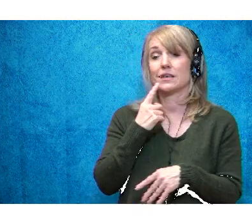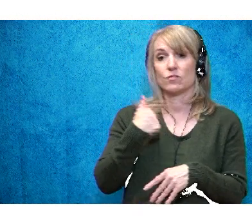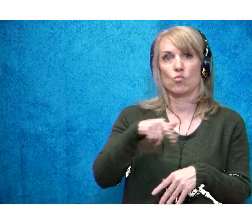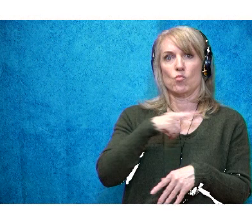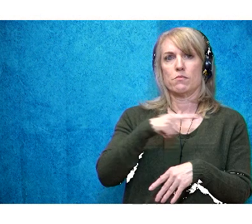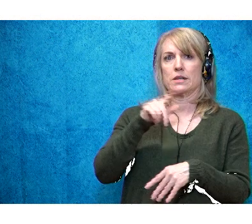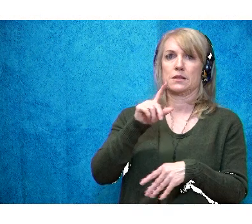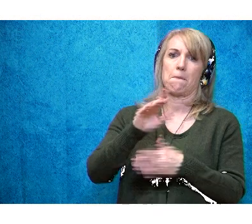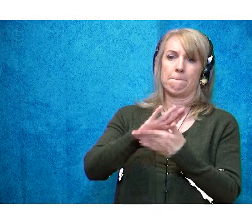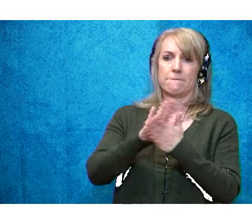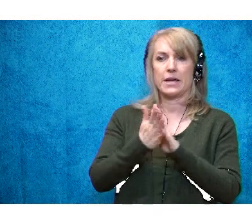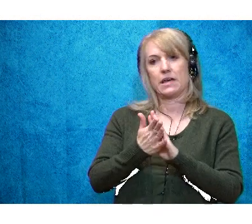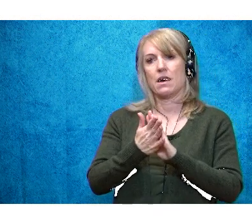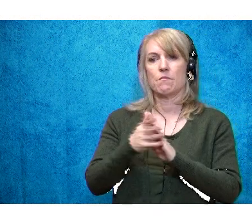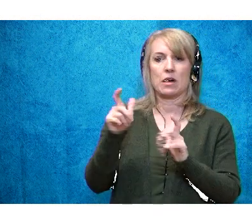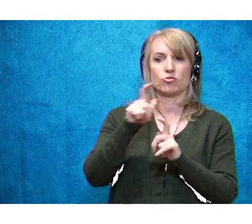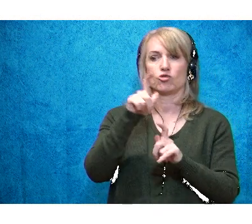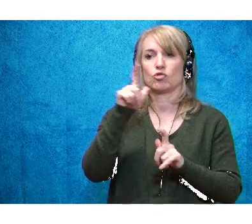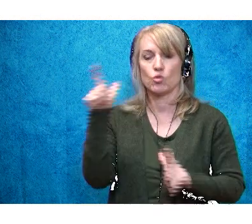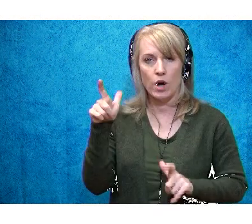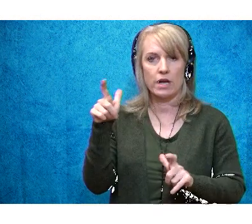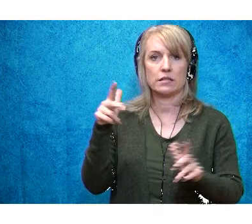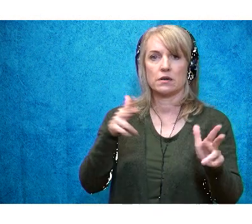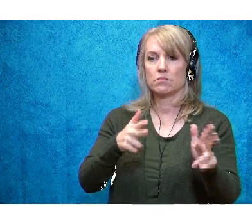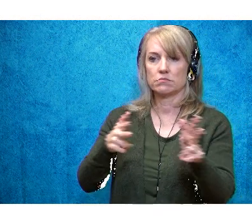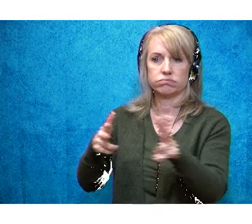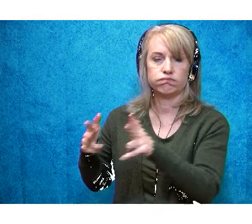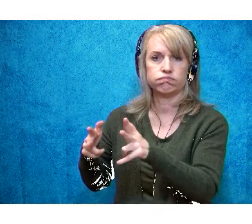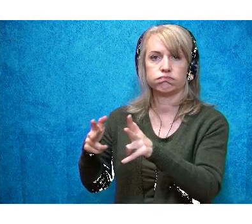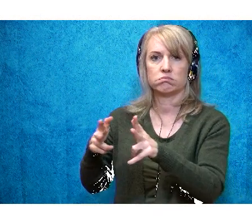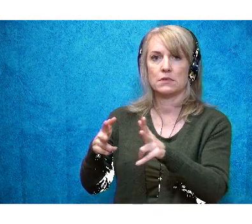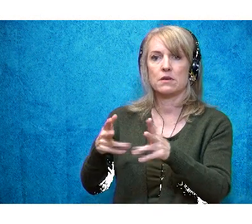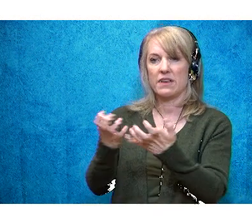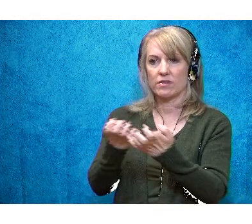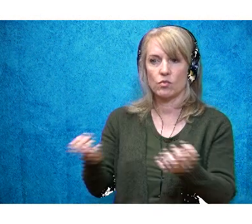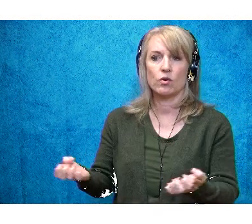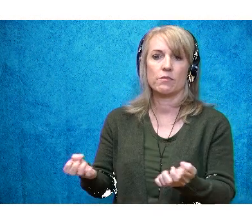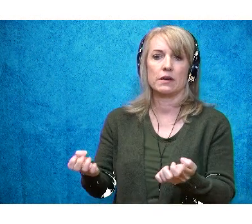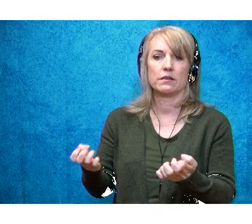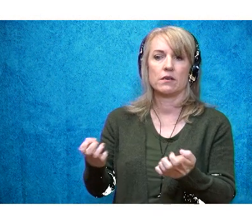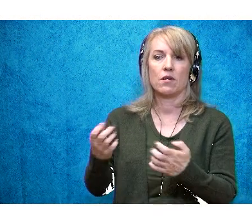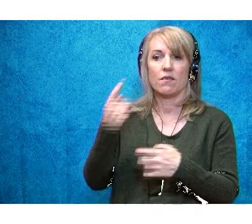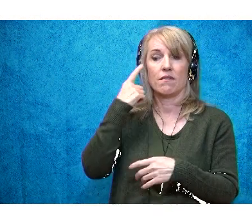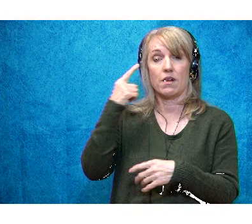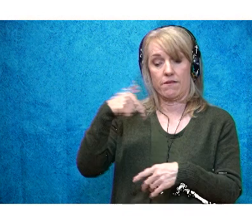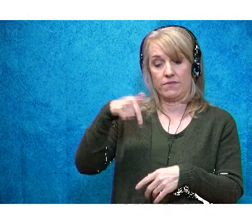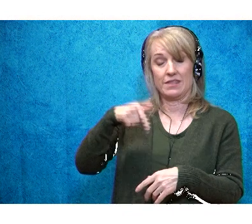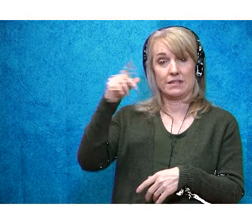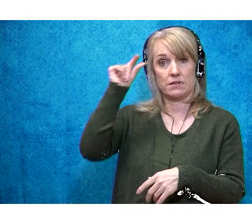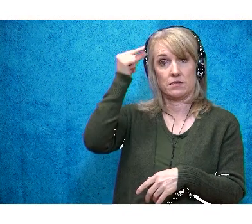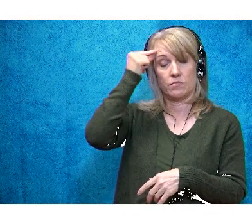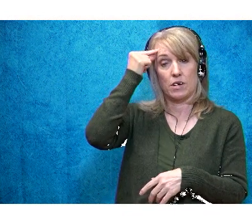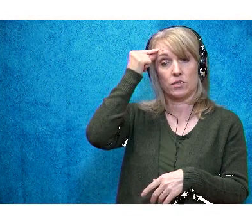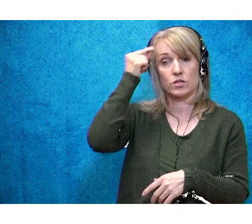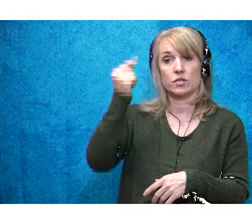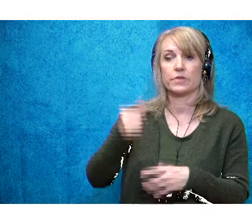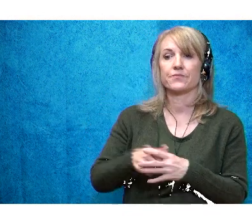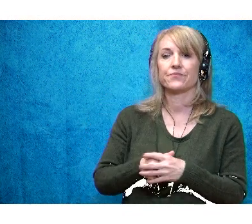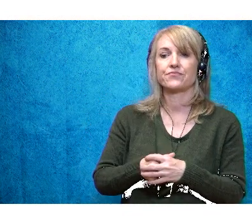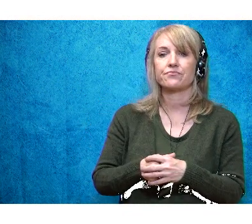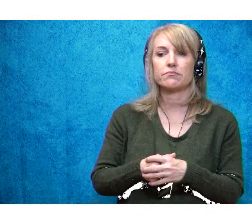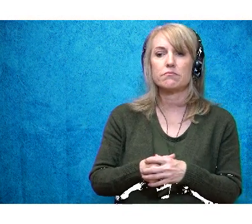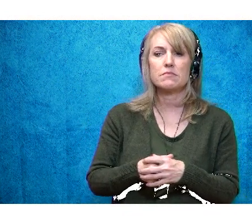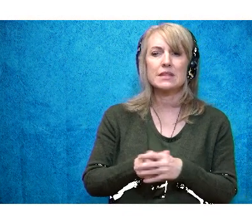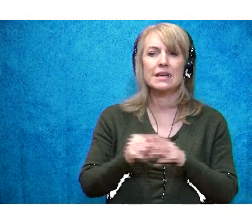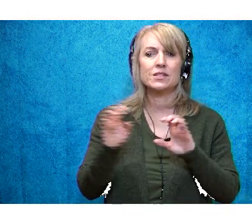is an emergency as serious as war itself. We must apply ourselves to our task with the same resolution, the same sense of